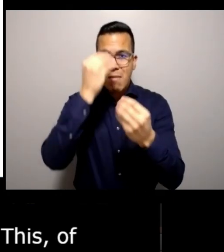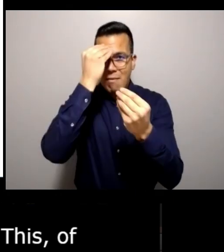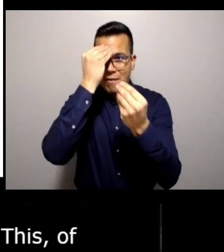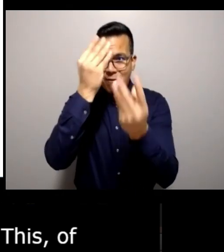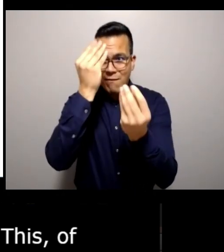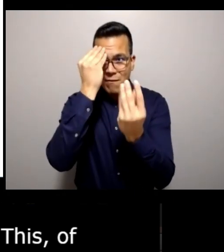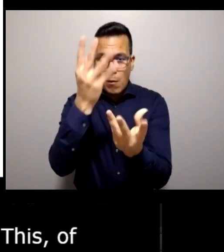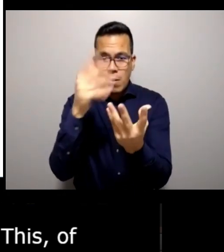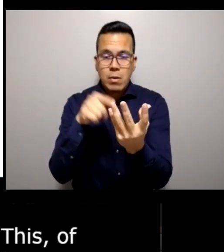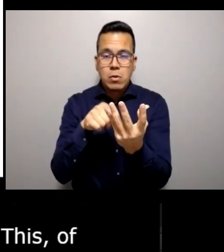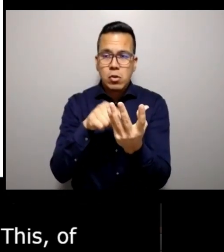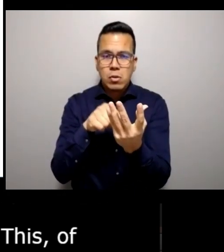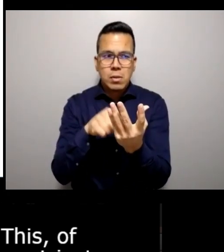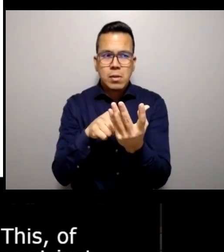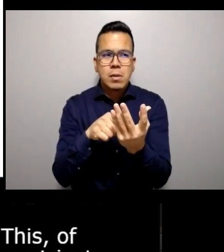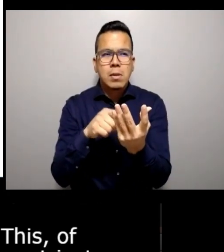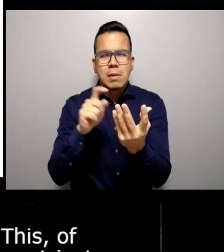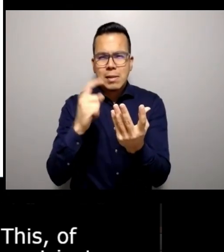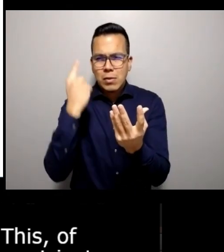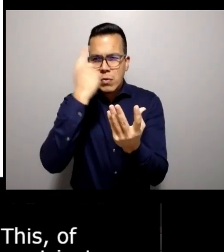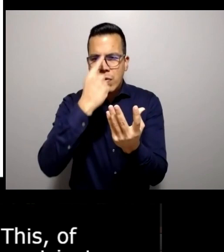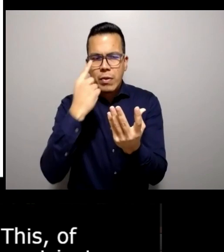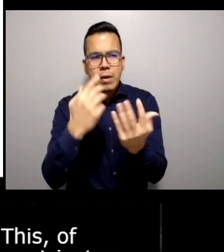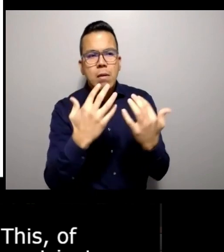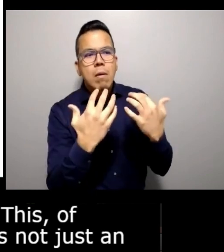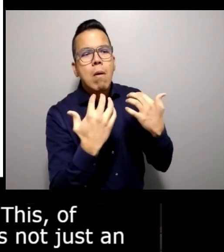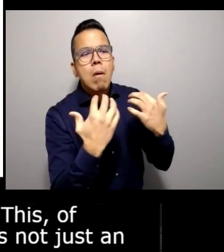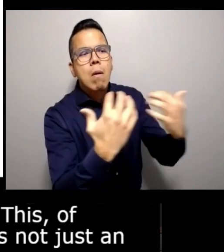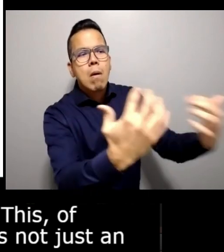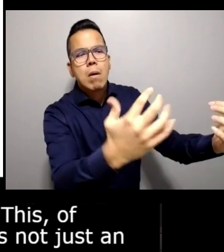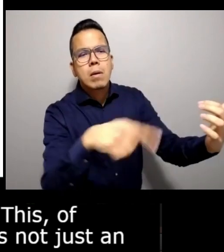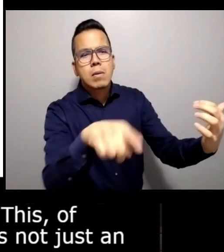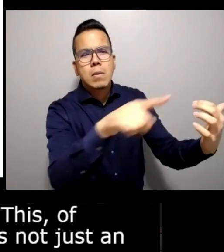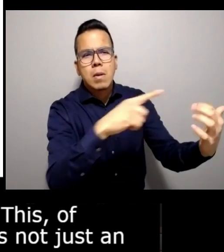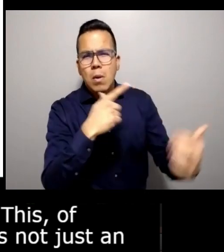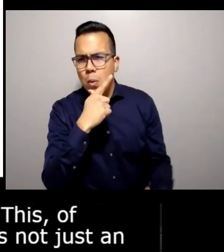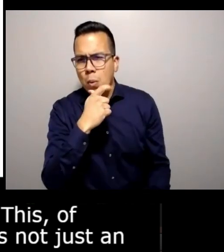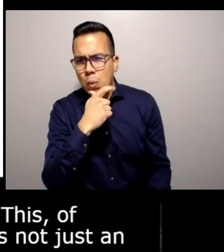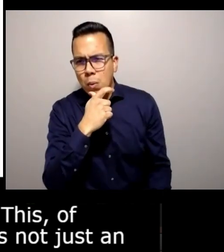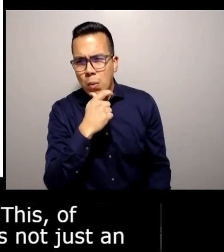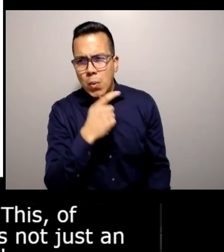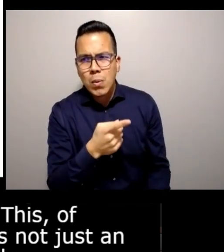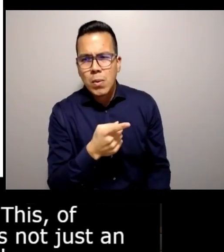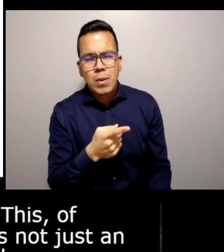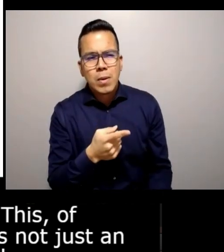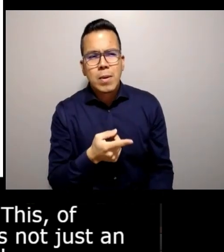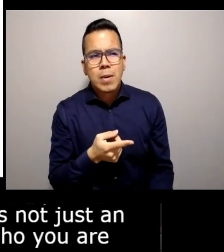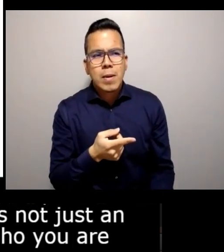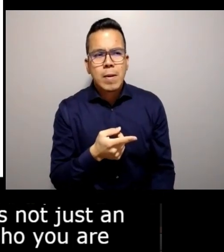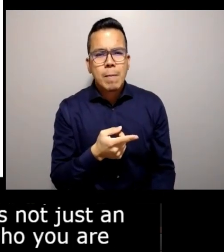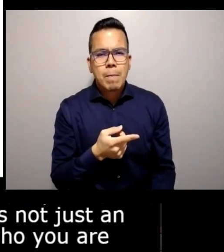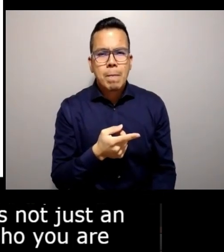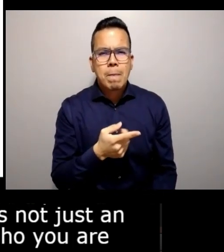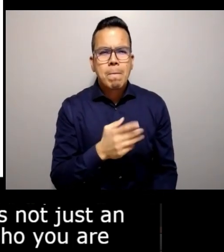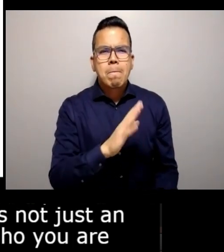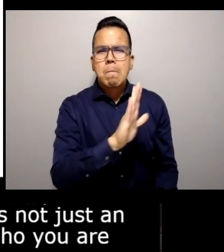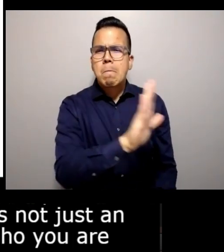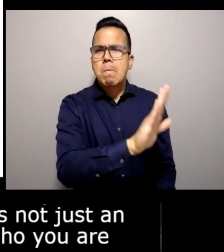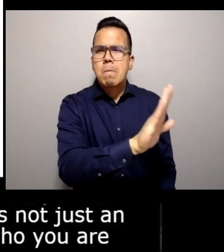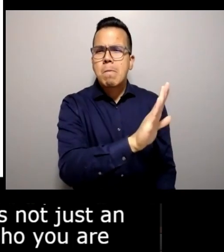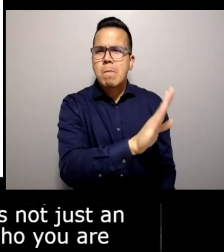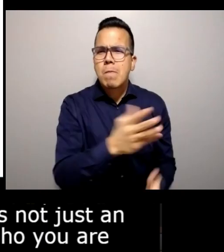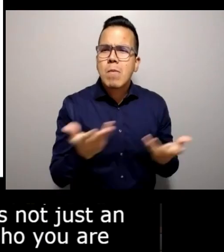just an accessibility issue, but you need to think about who you are trying to reach and use the